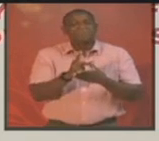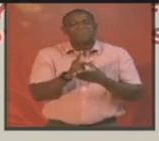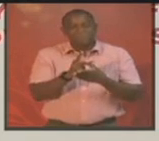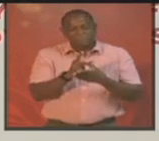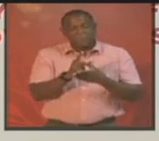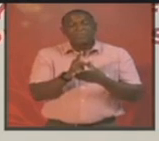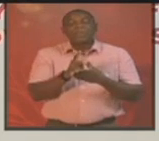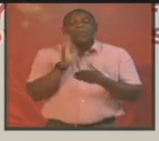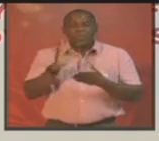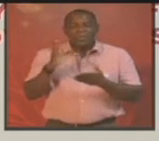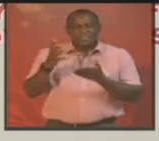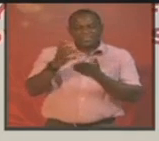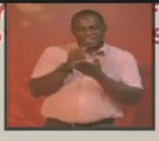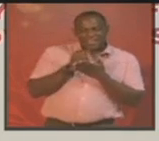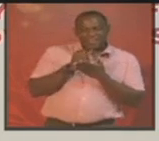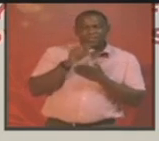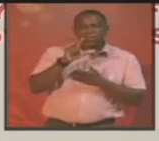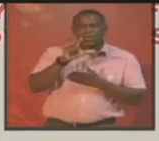is